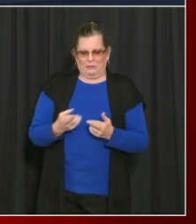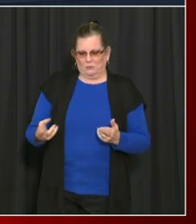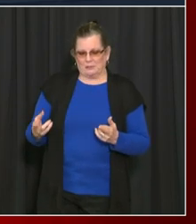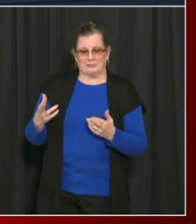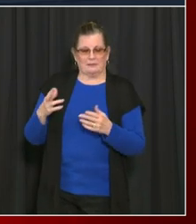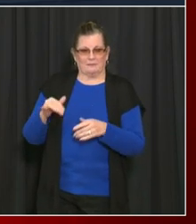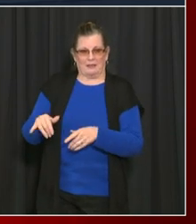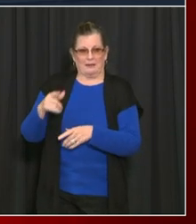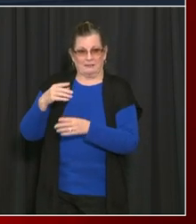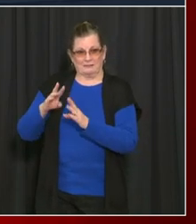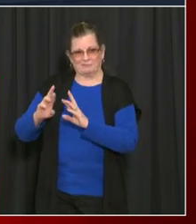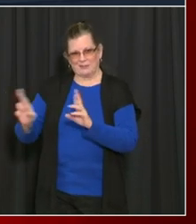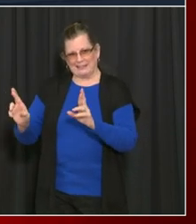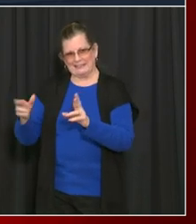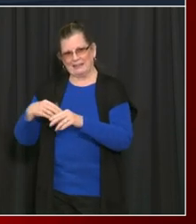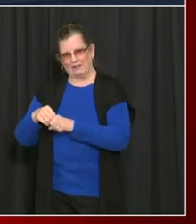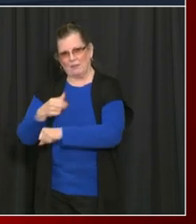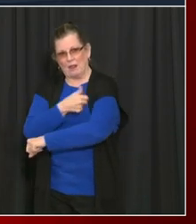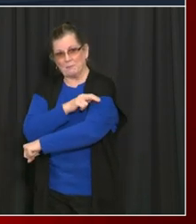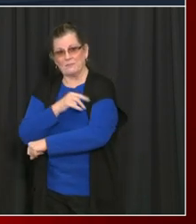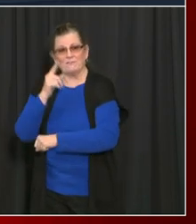and our ambulatory surgical